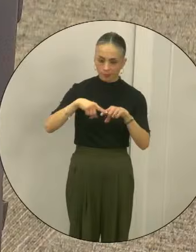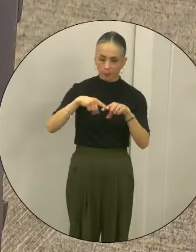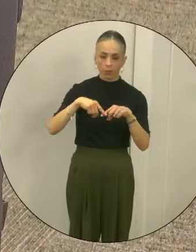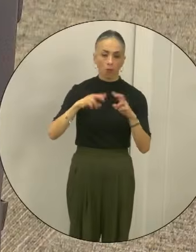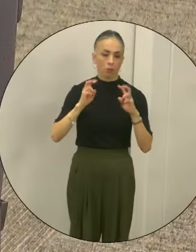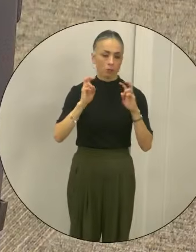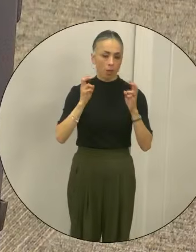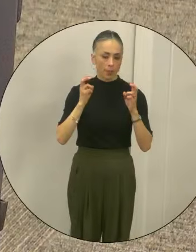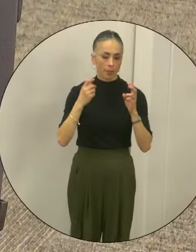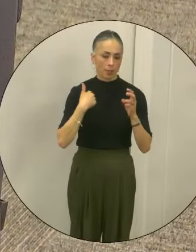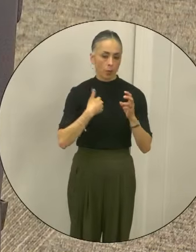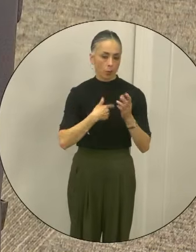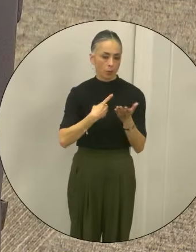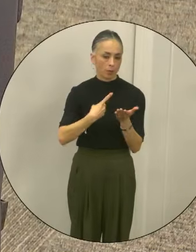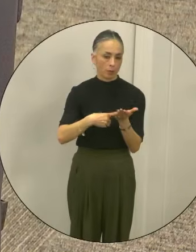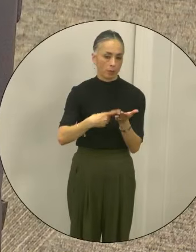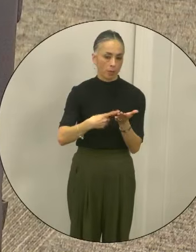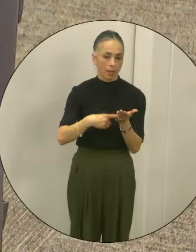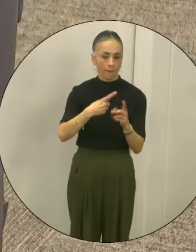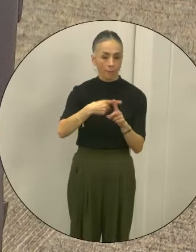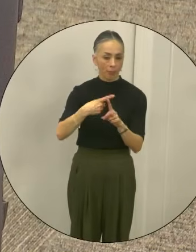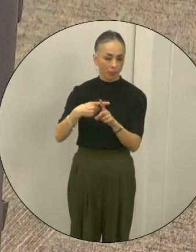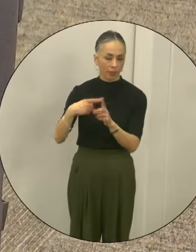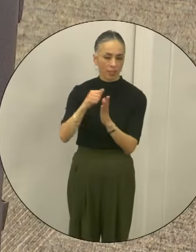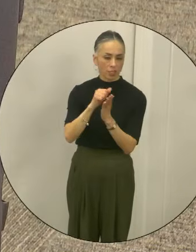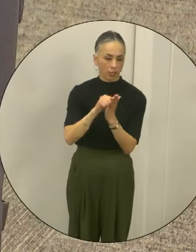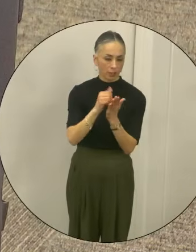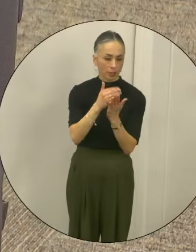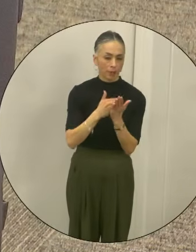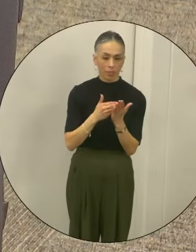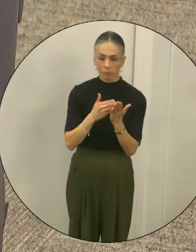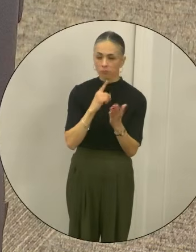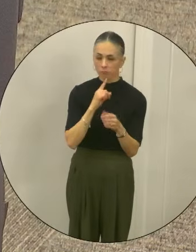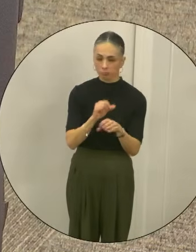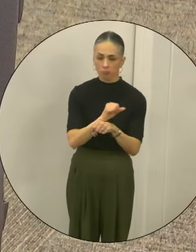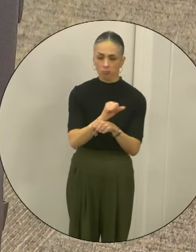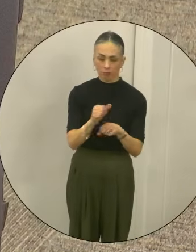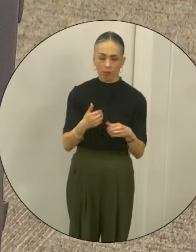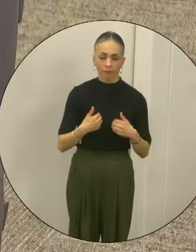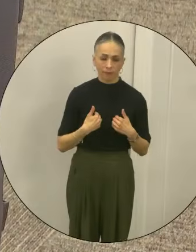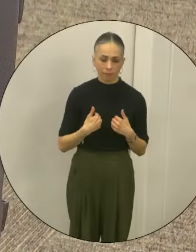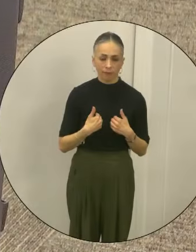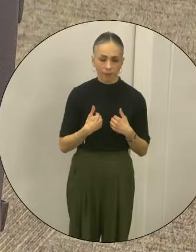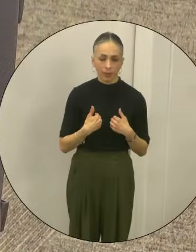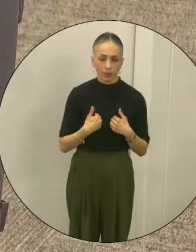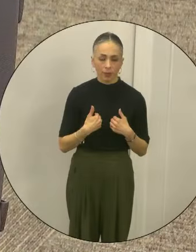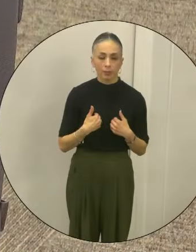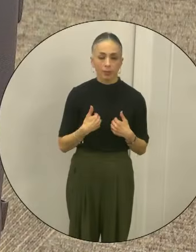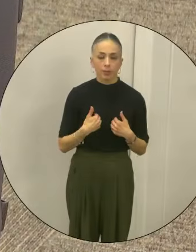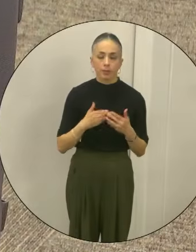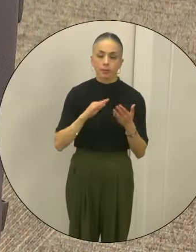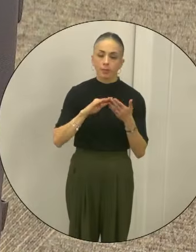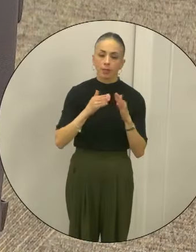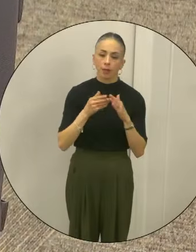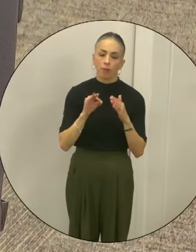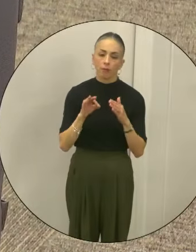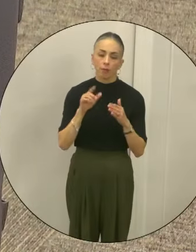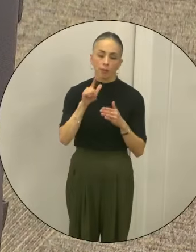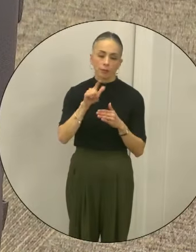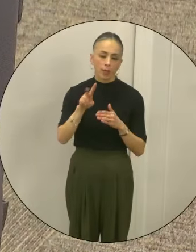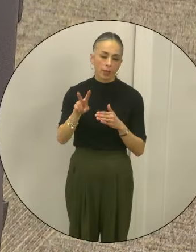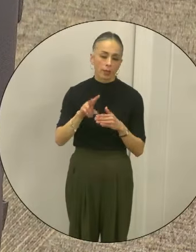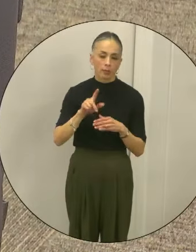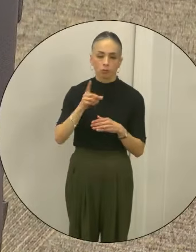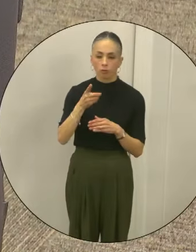we're going over that month on that agenda. But absolutely, we do have City of Las Vegas and Dr. Malich